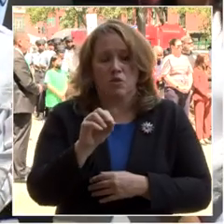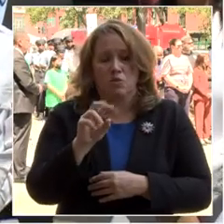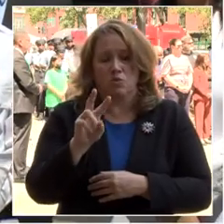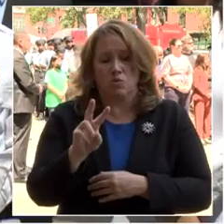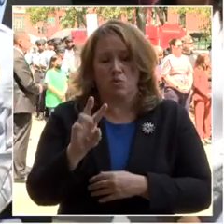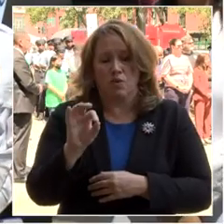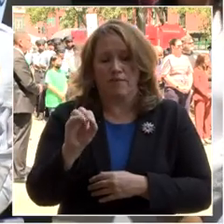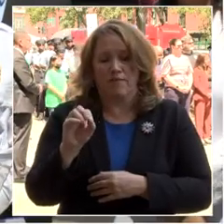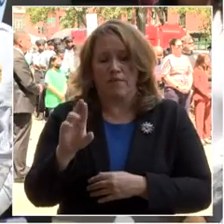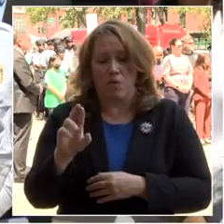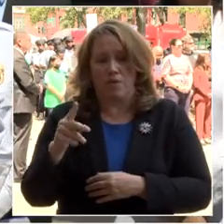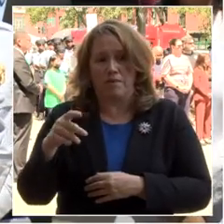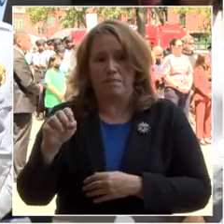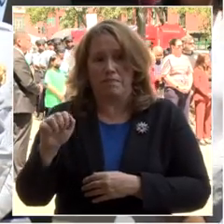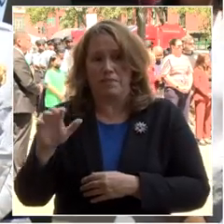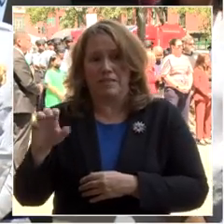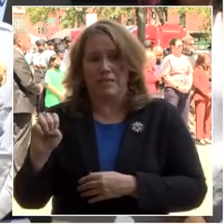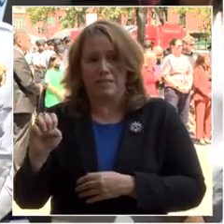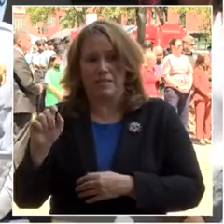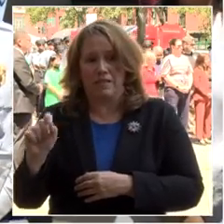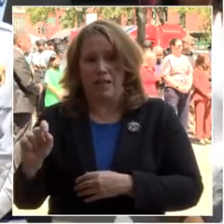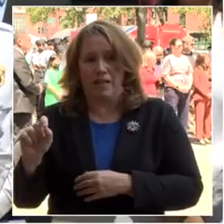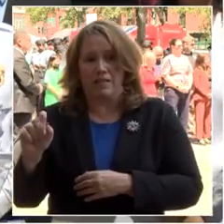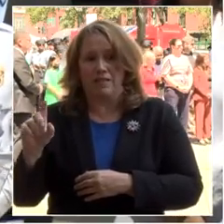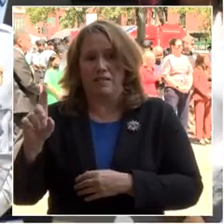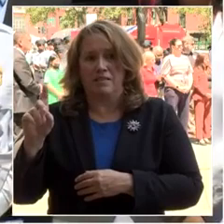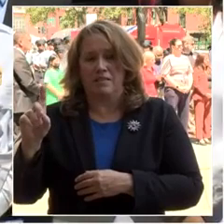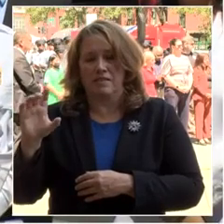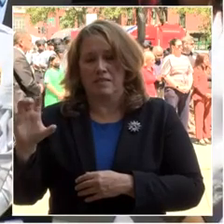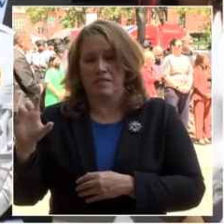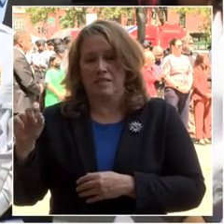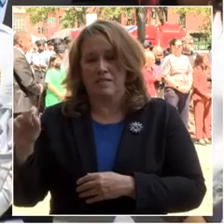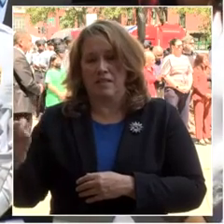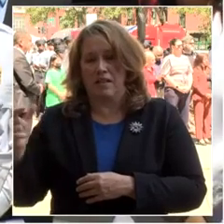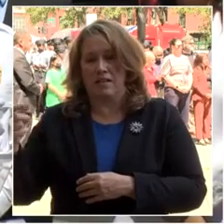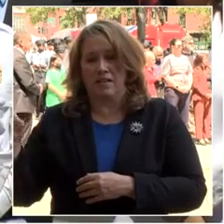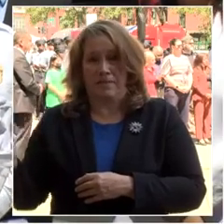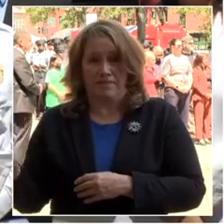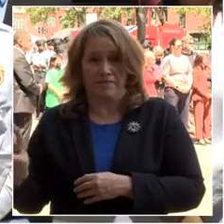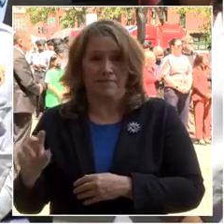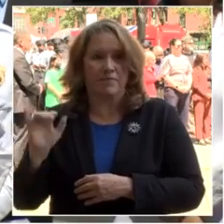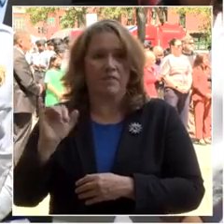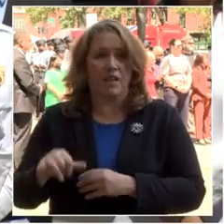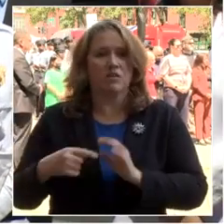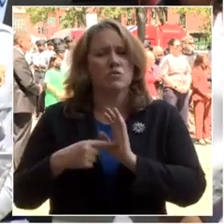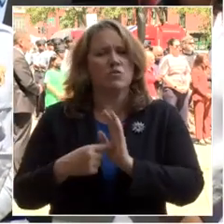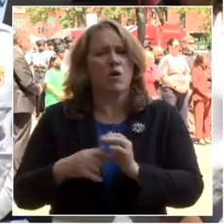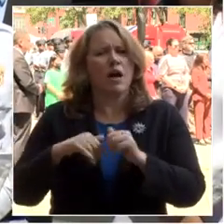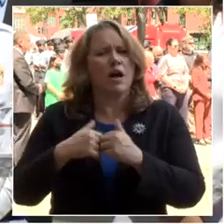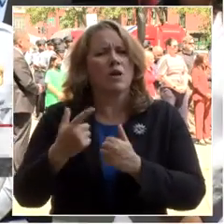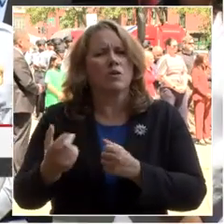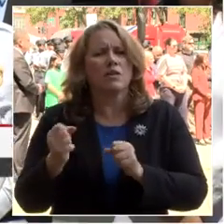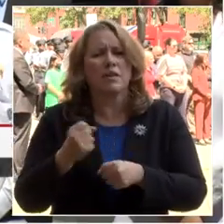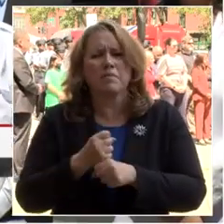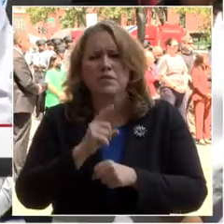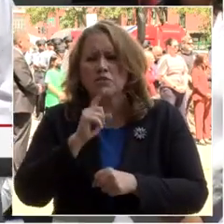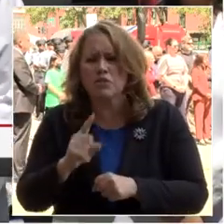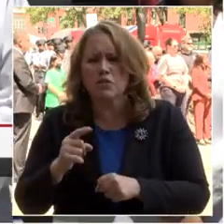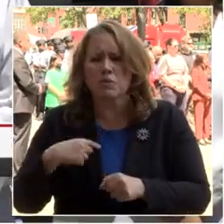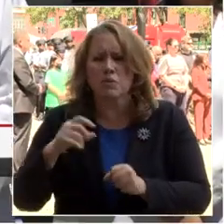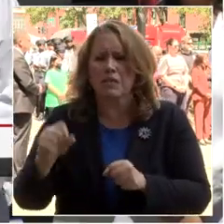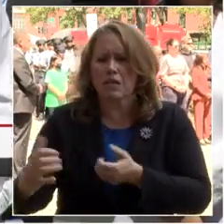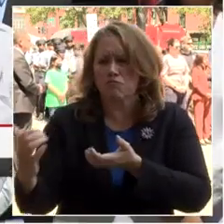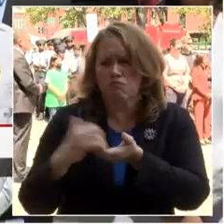202forpeace.dc.gov. And it'll offer tips on how you can get involved in the citywide campaign. I also want to give some more details about the